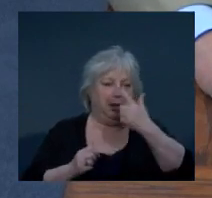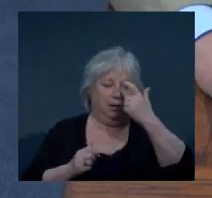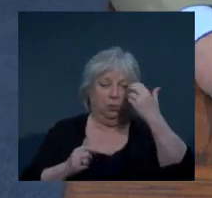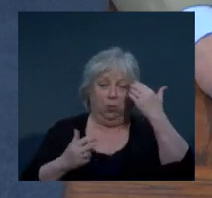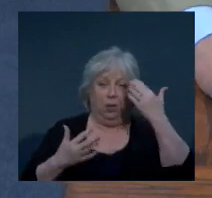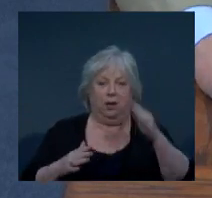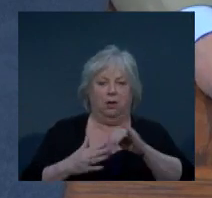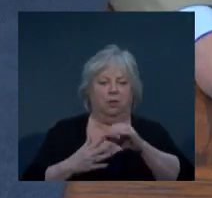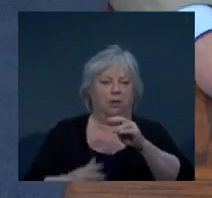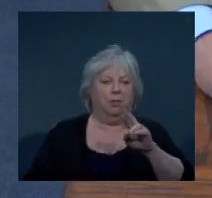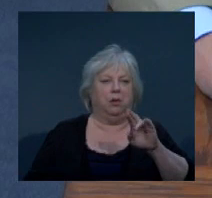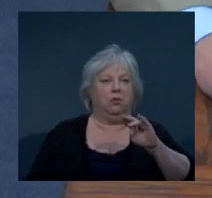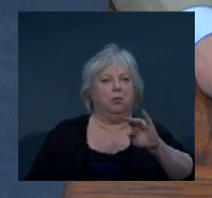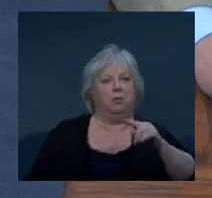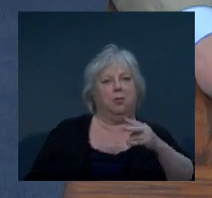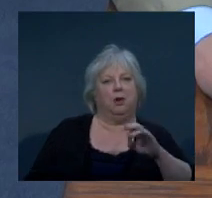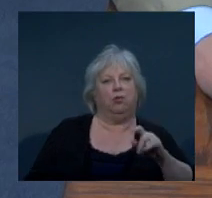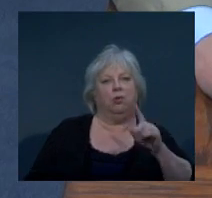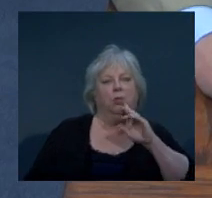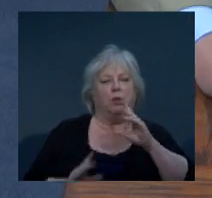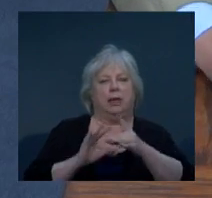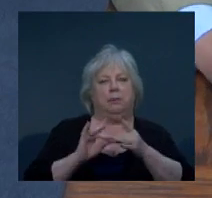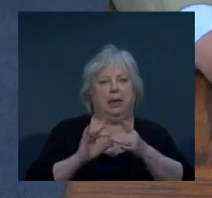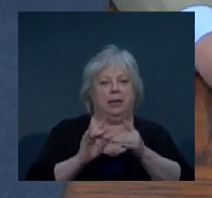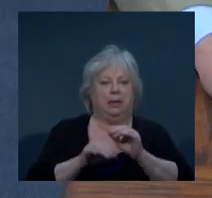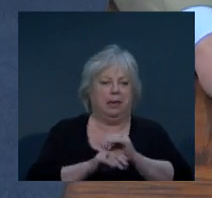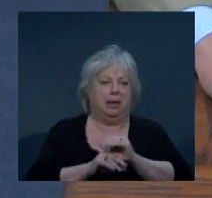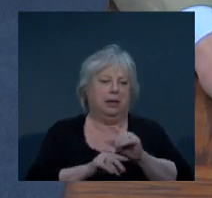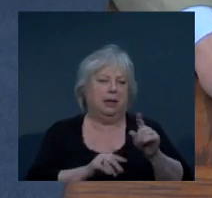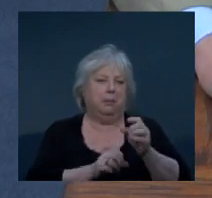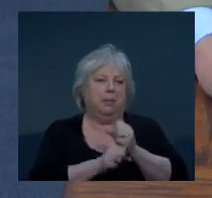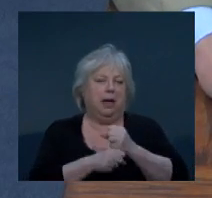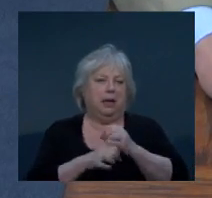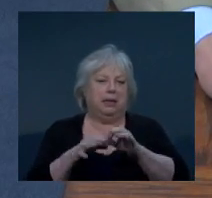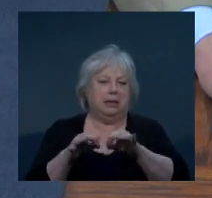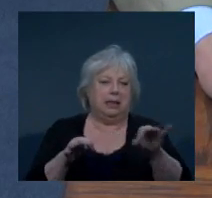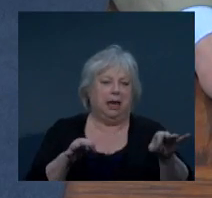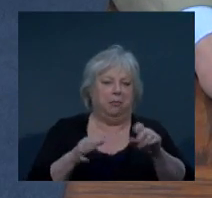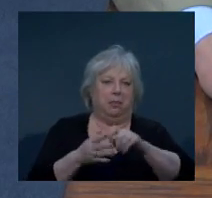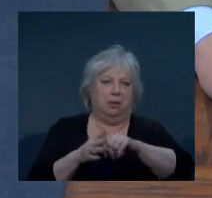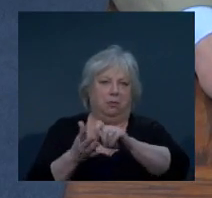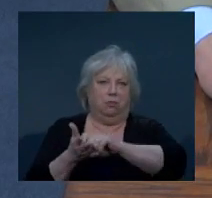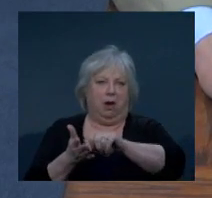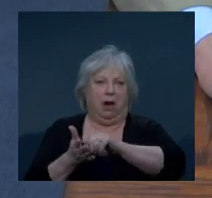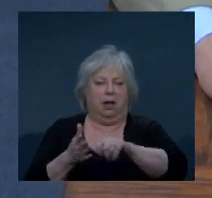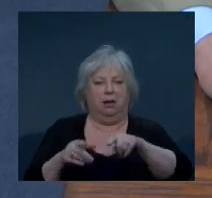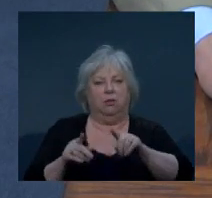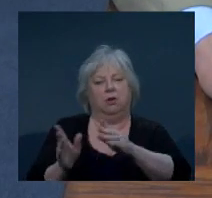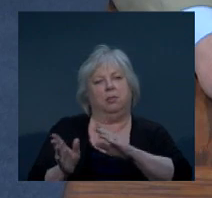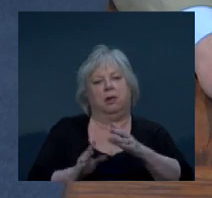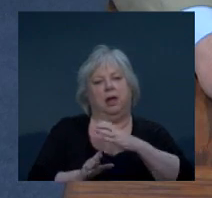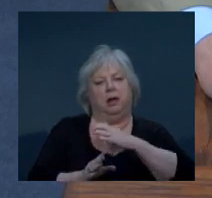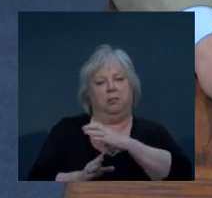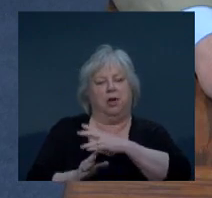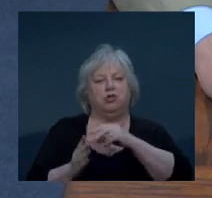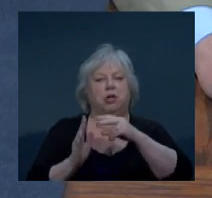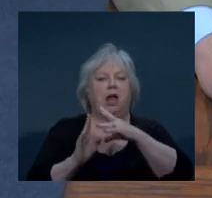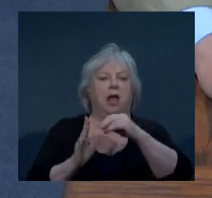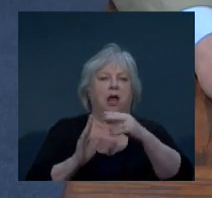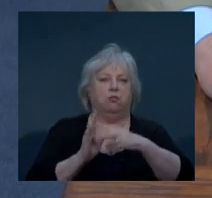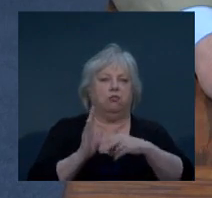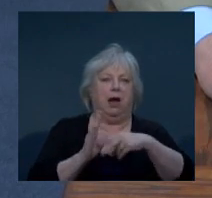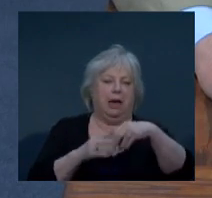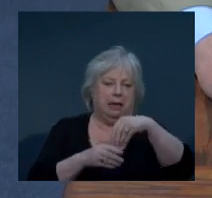was going to speak tonight, he made a statement in writing at the Planning Commission, and it was read into the